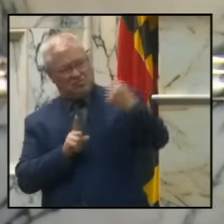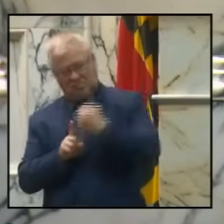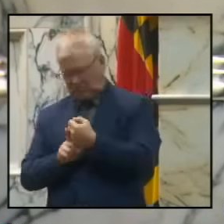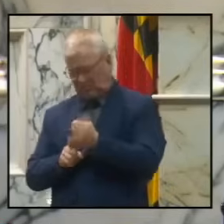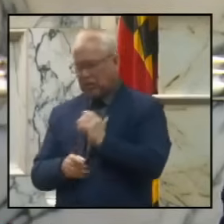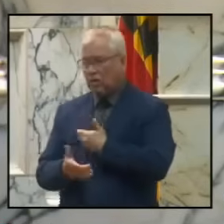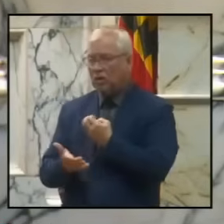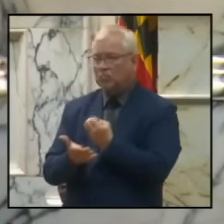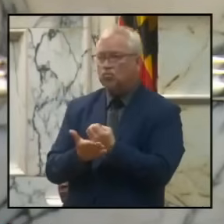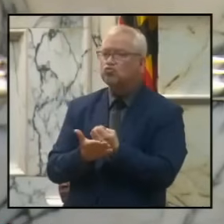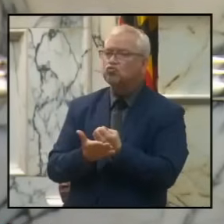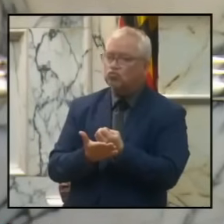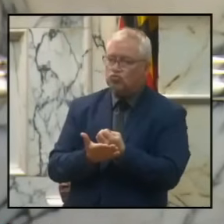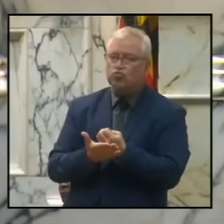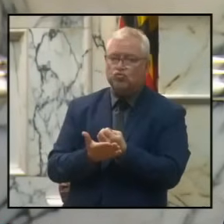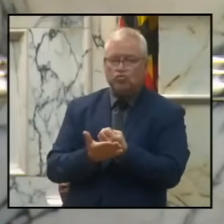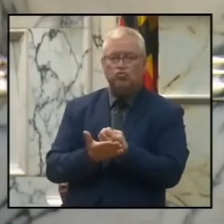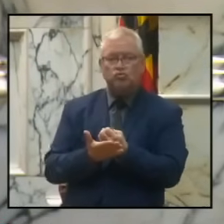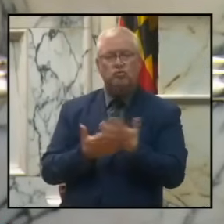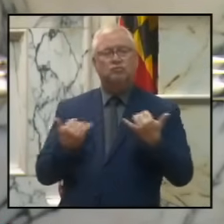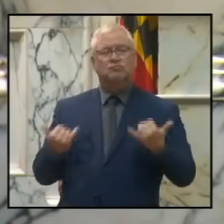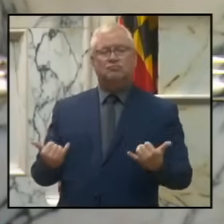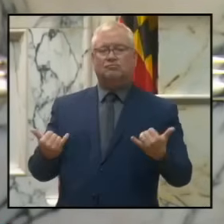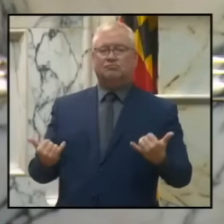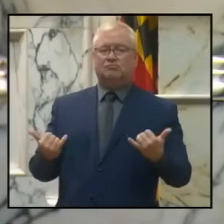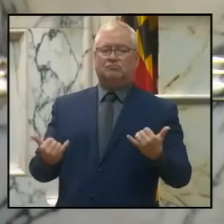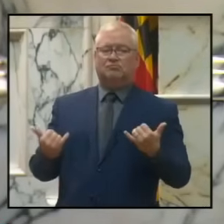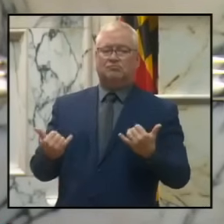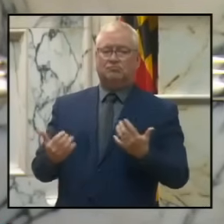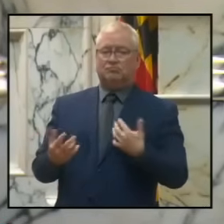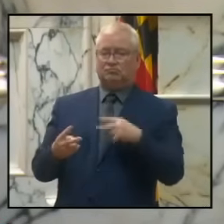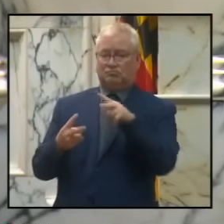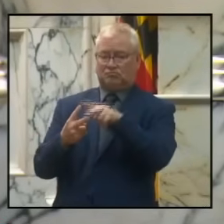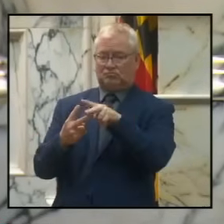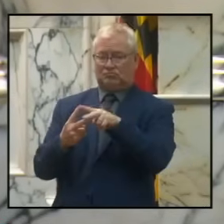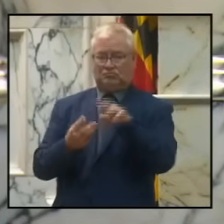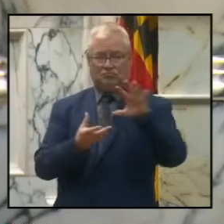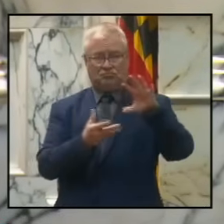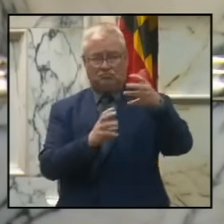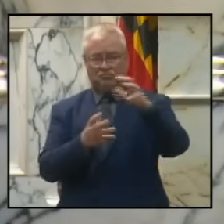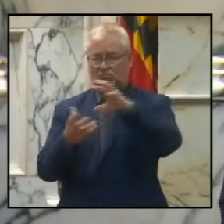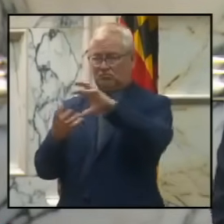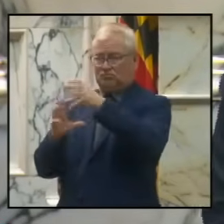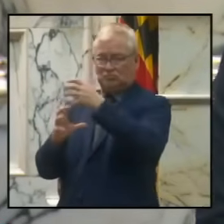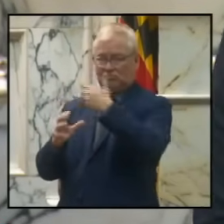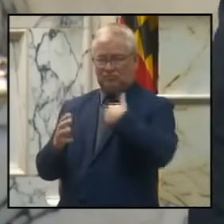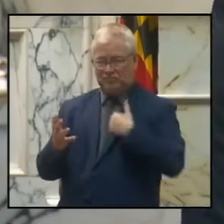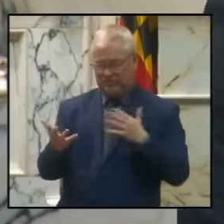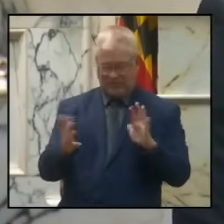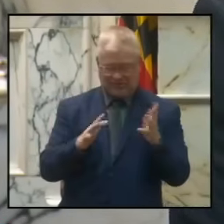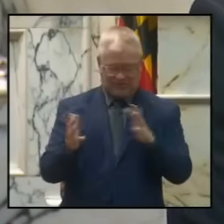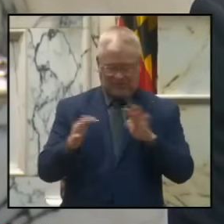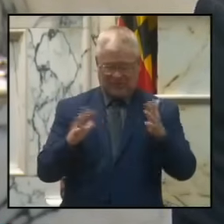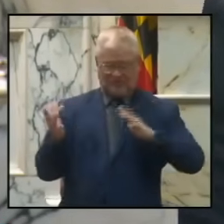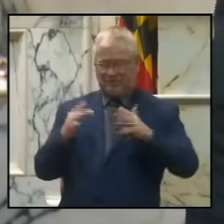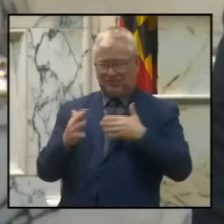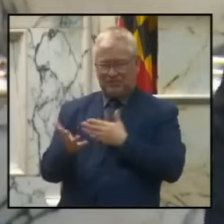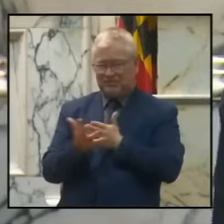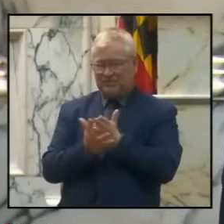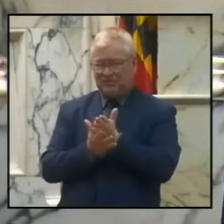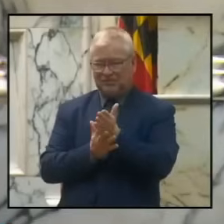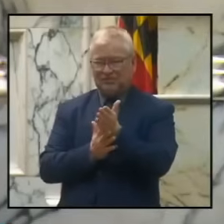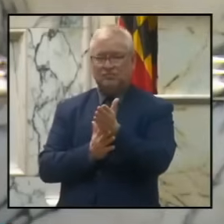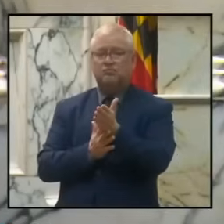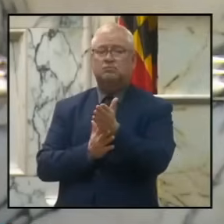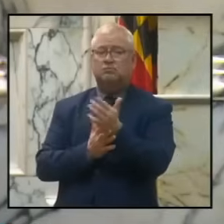But now, these two storms have made landfall. And our job is not simply just to